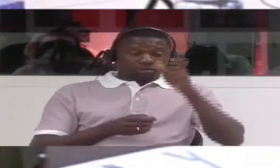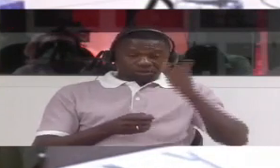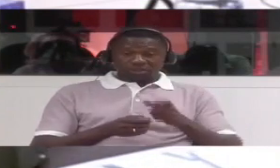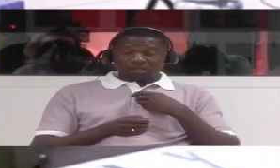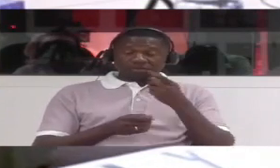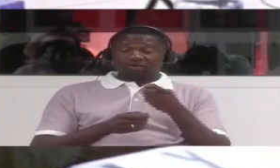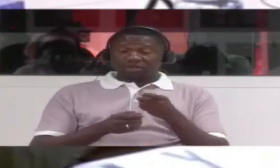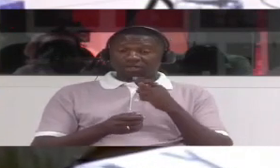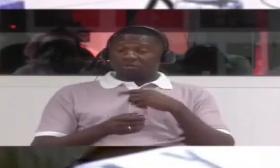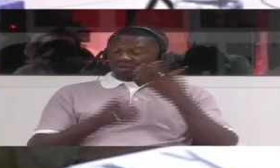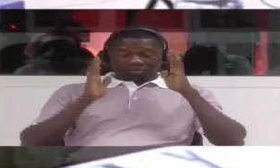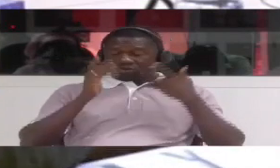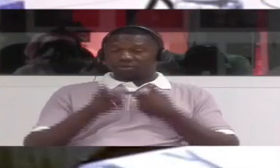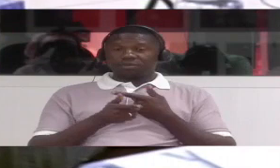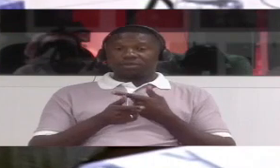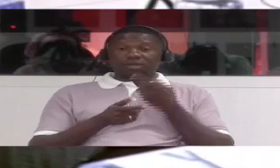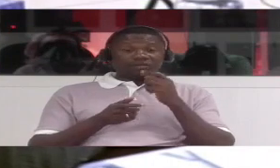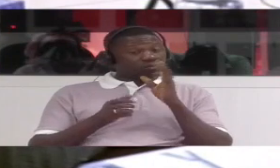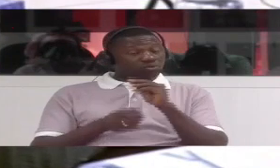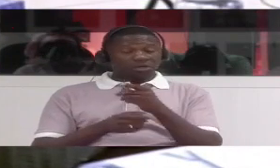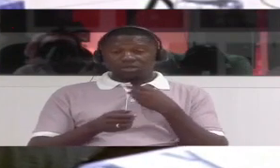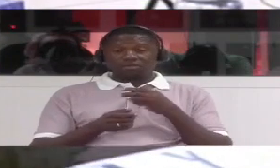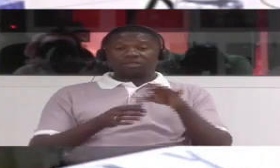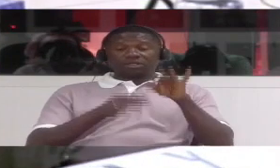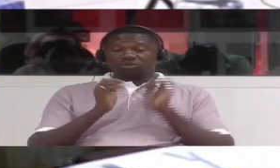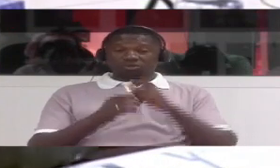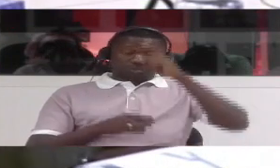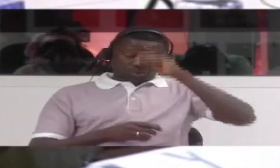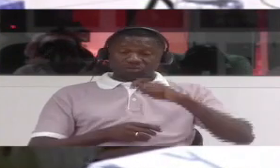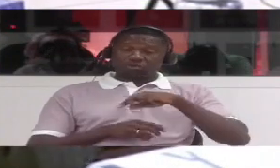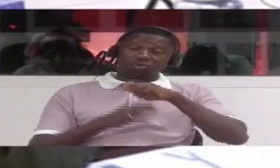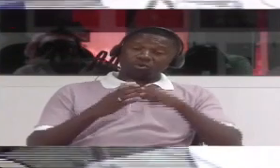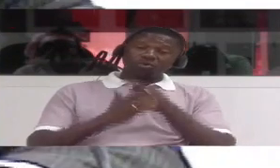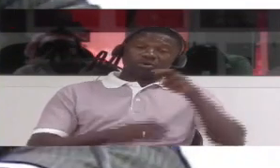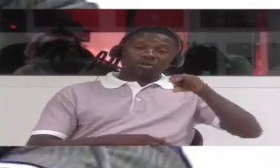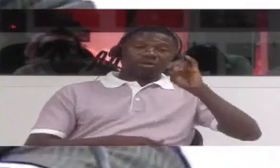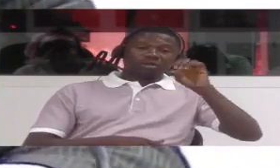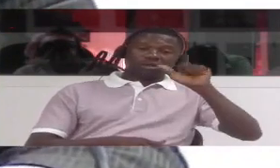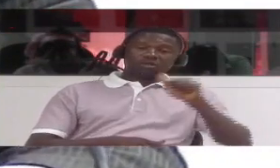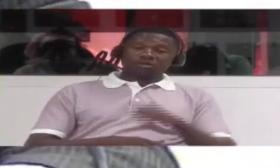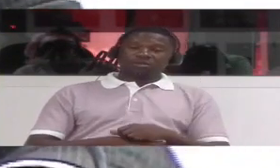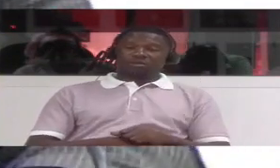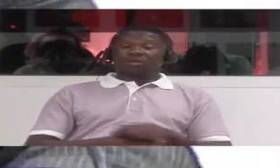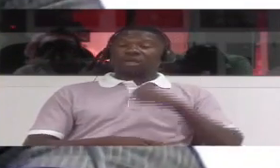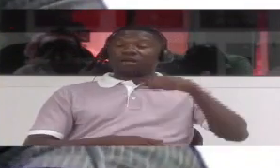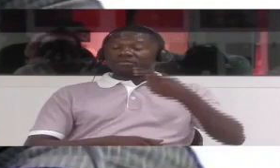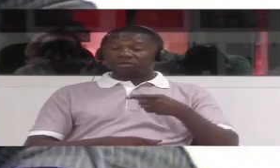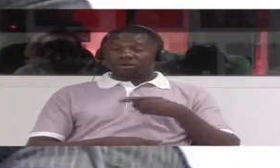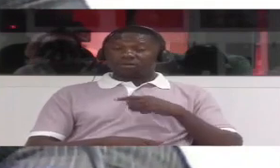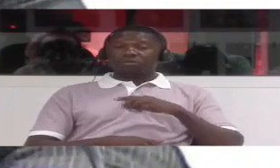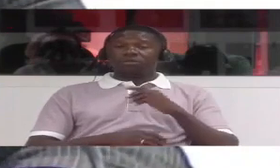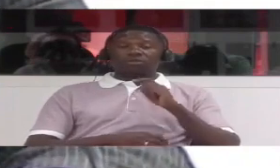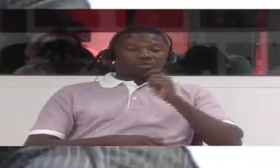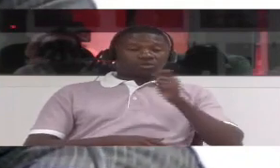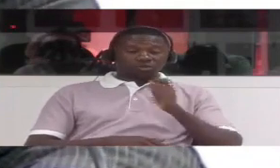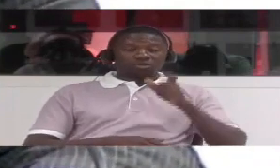problème su ngi leen invite NIA da ngeen yobu police they will take you to the NIA yam la bundu xatam legi na lo taxna legi journalists yu bari legi bay